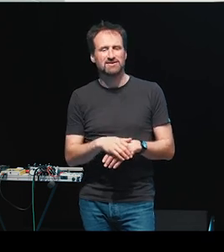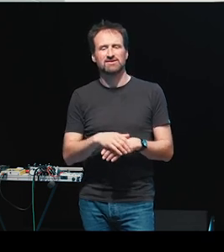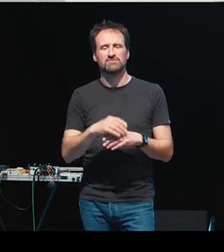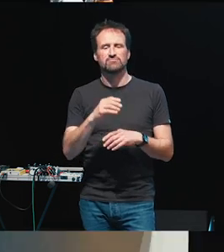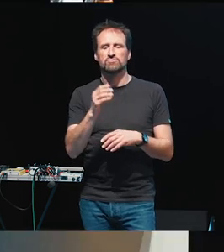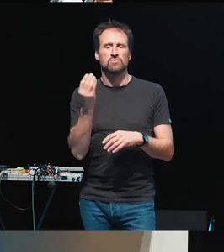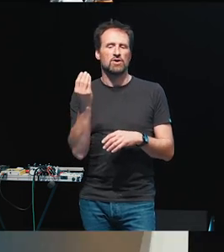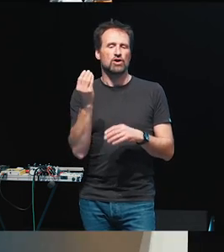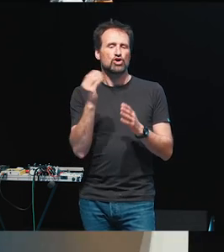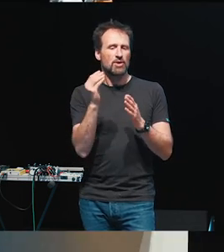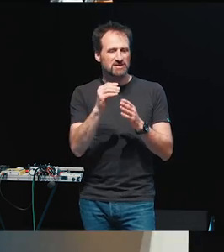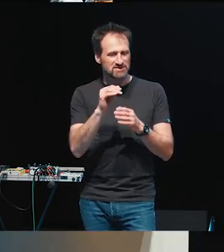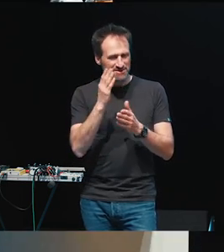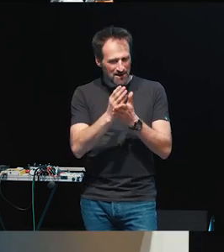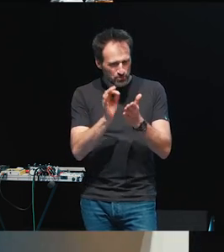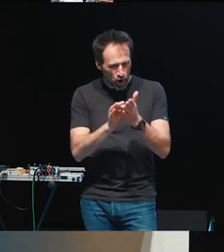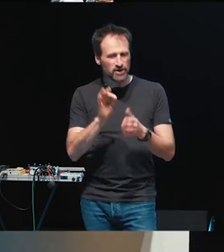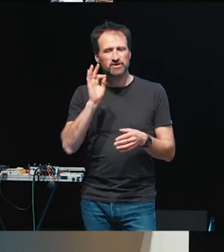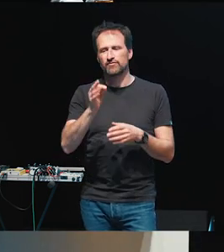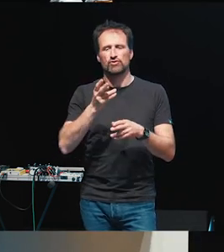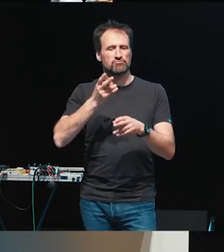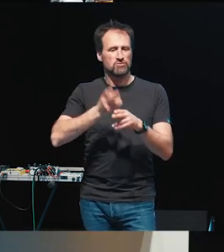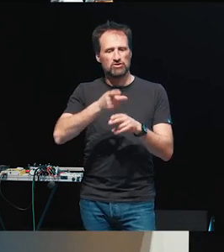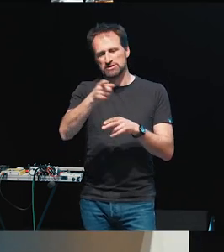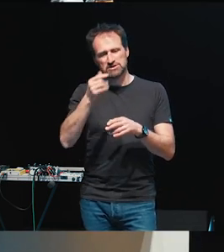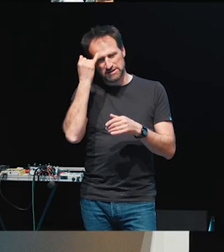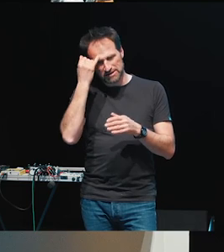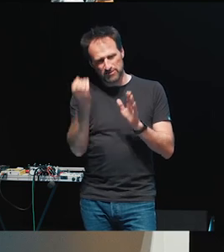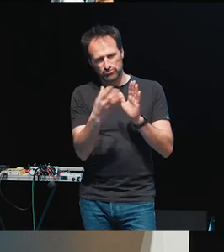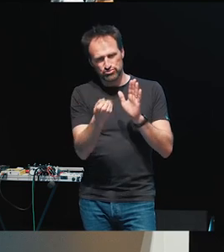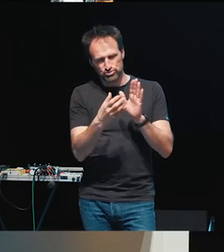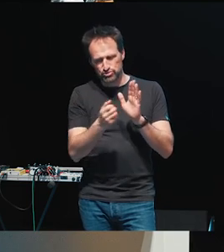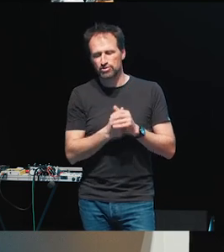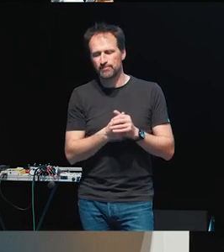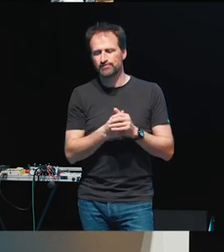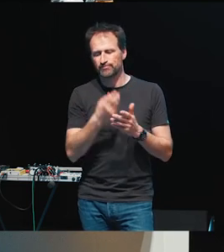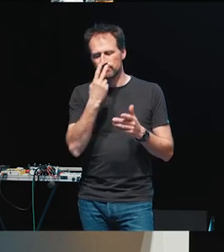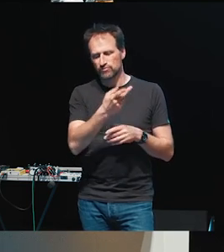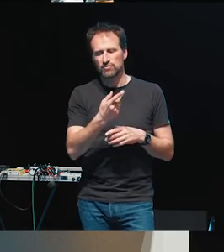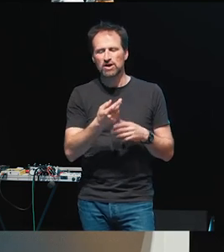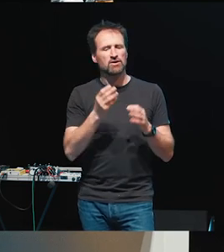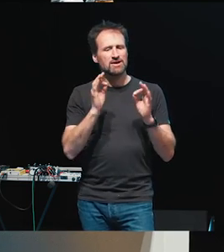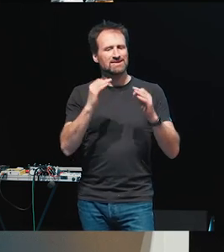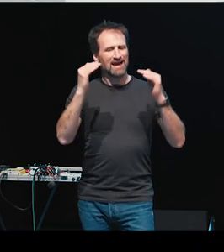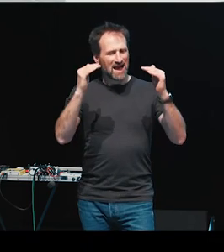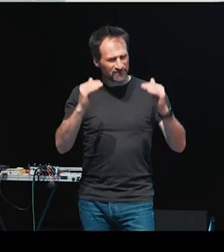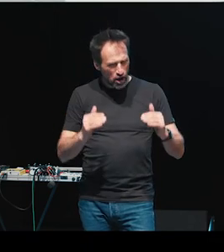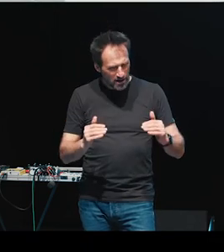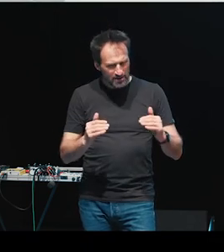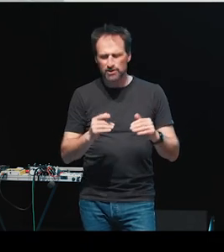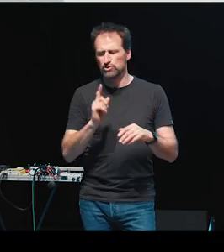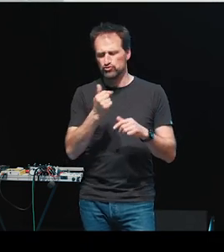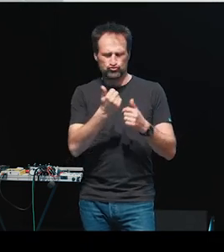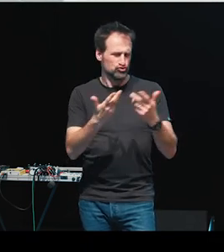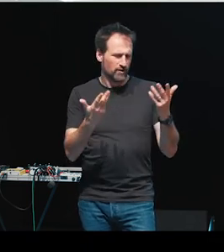comments endpoint to get the rest of the data. And you're going to have to write a bunch of code to coordinate these requests, make sure they're loaded in the correct order, and stuff